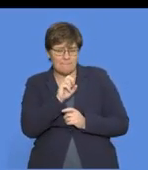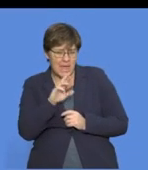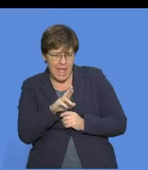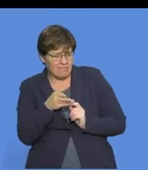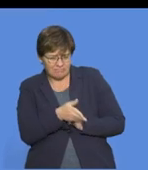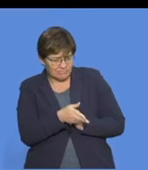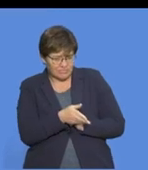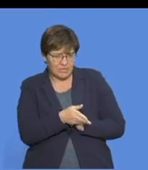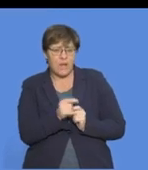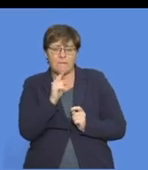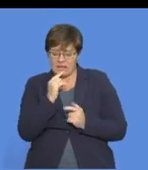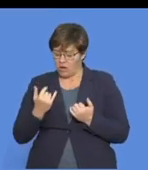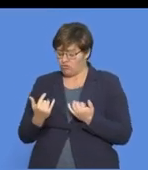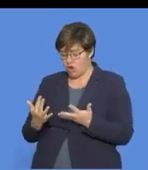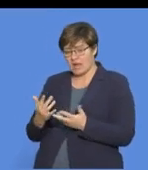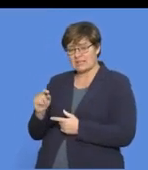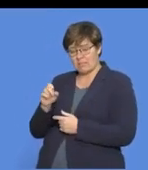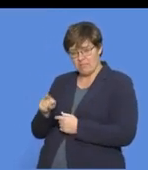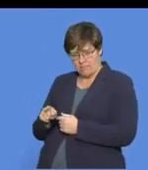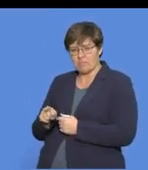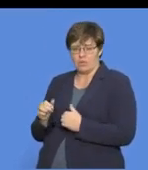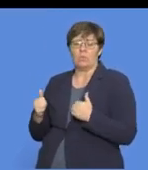are actually very good for support.